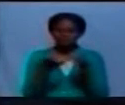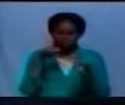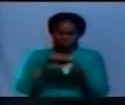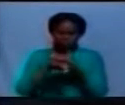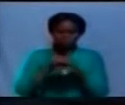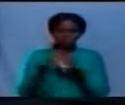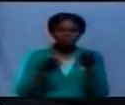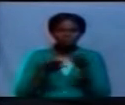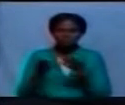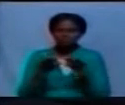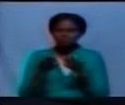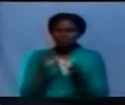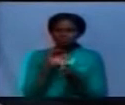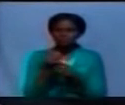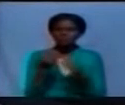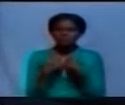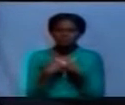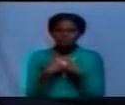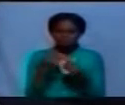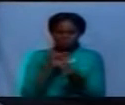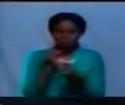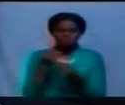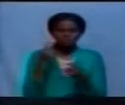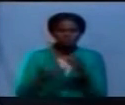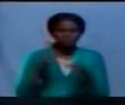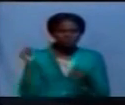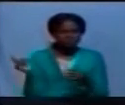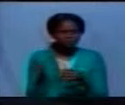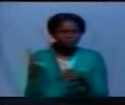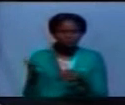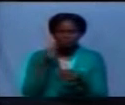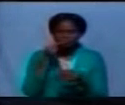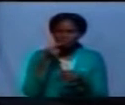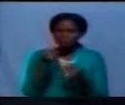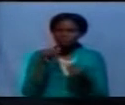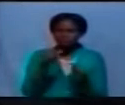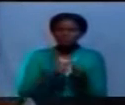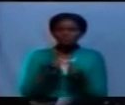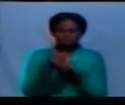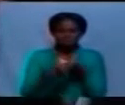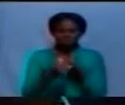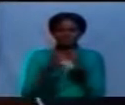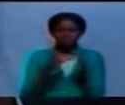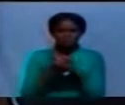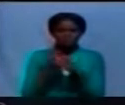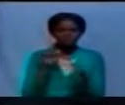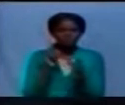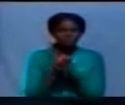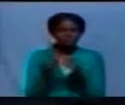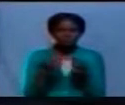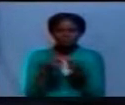service, definitely the queues are always there. But what we always say is that every bank have got their own strategies how to unlock that kind